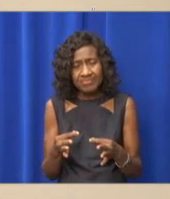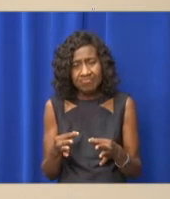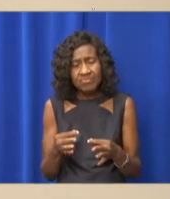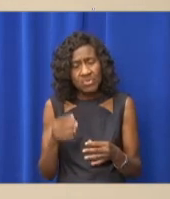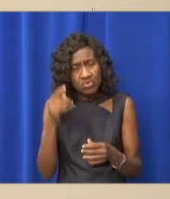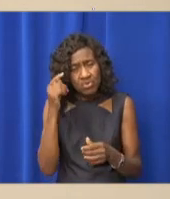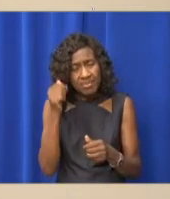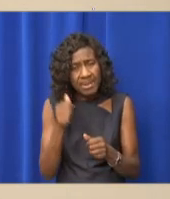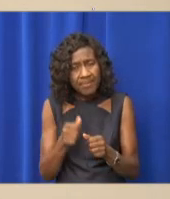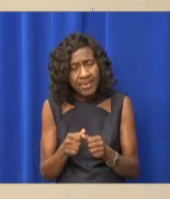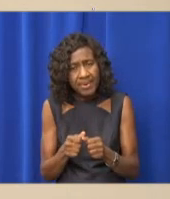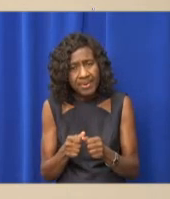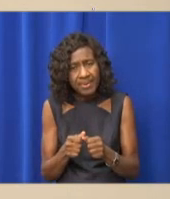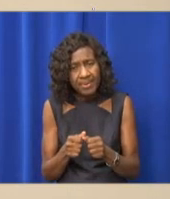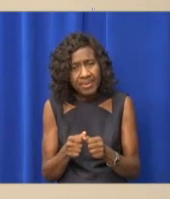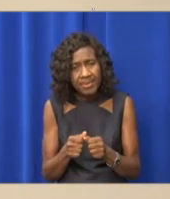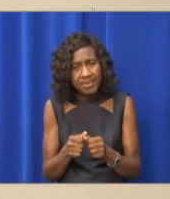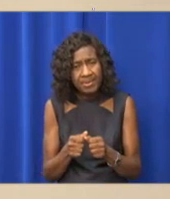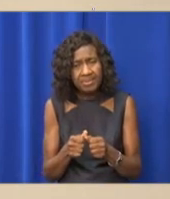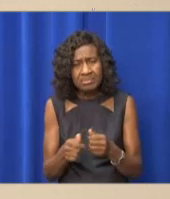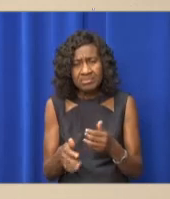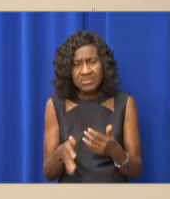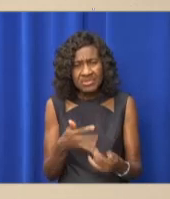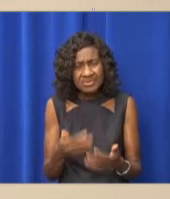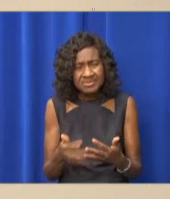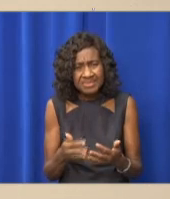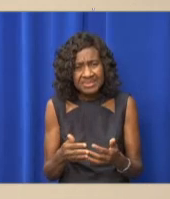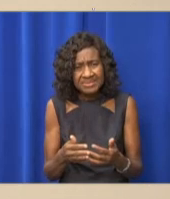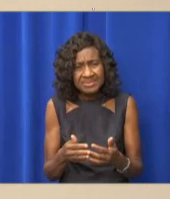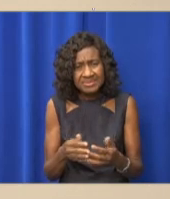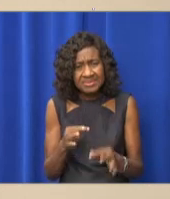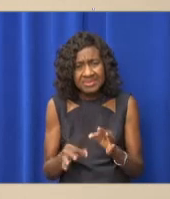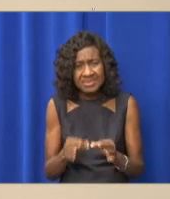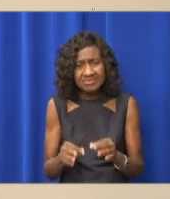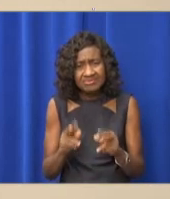mind, that because she is old and infirm